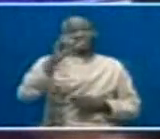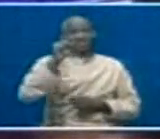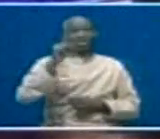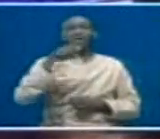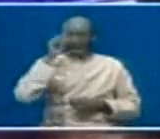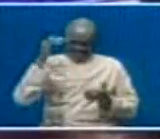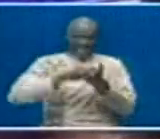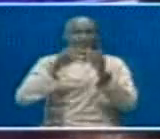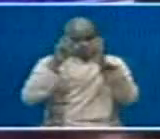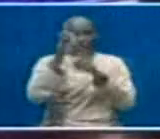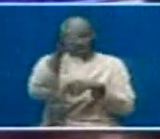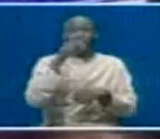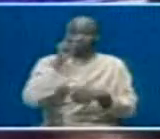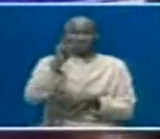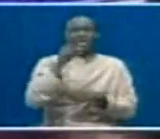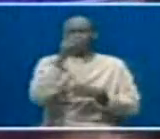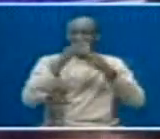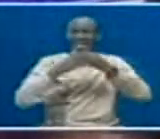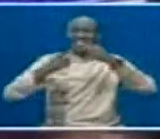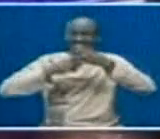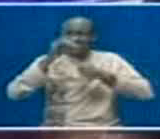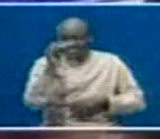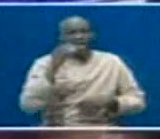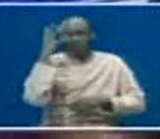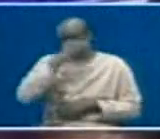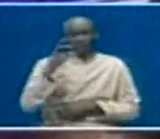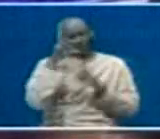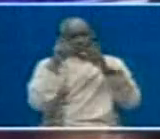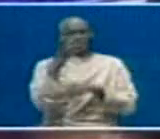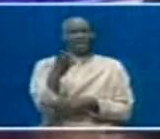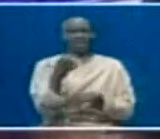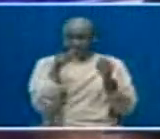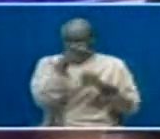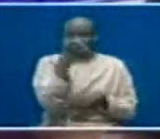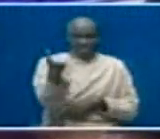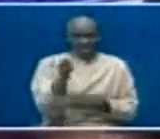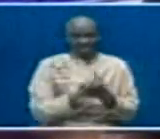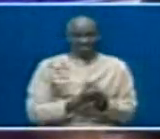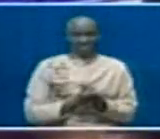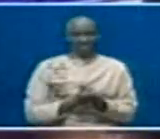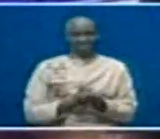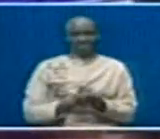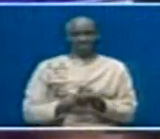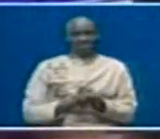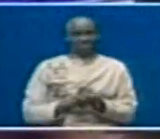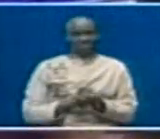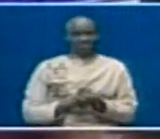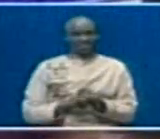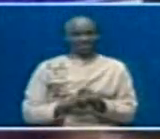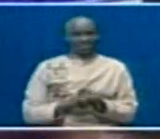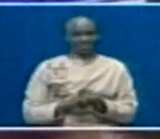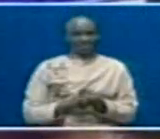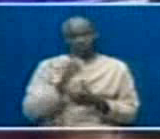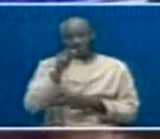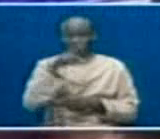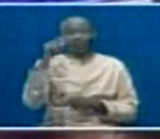Put that picture up again because that photo, 1960. 60, beautiful photo. And you know, you with the short crop, you know. Yeah, it was Ali who said, you were looking cool, we man. Should go to